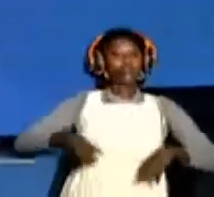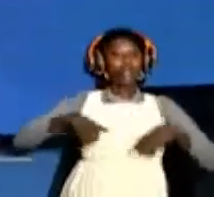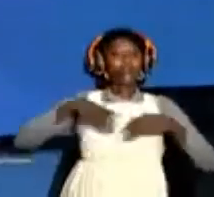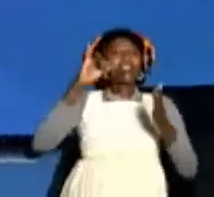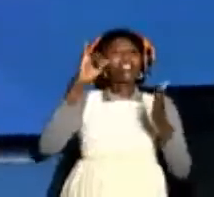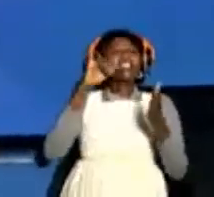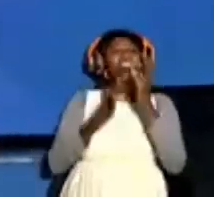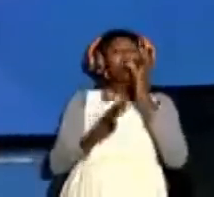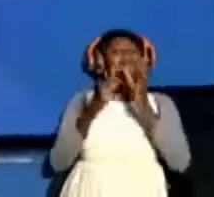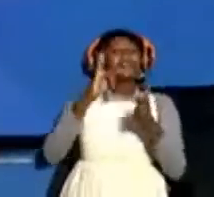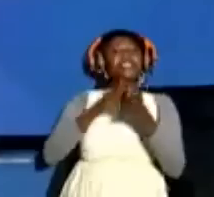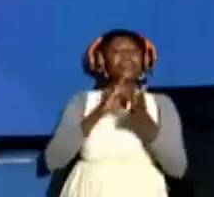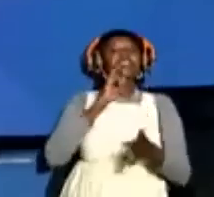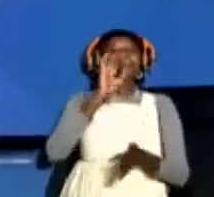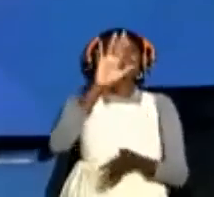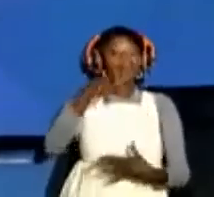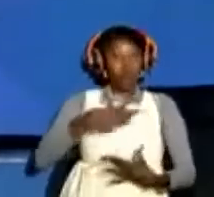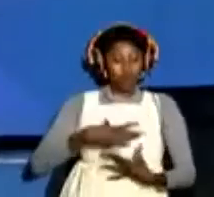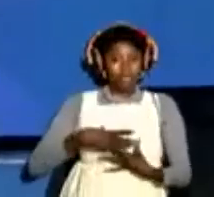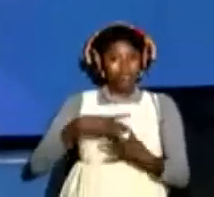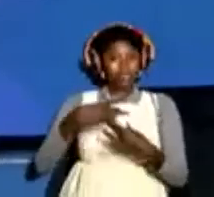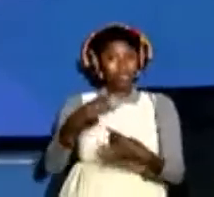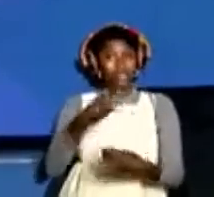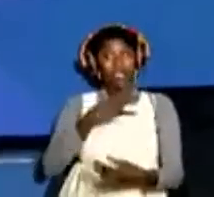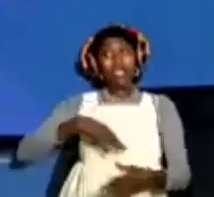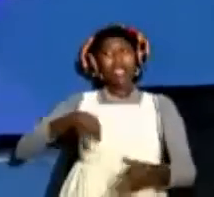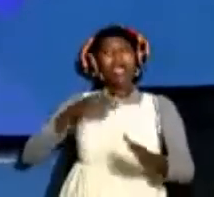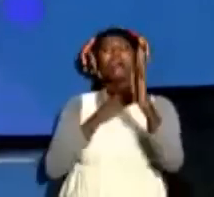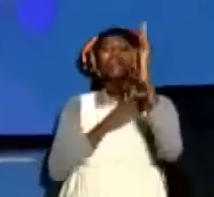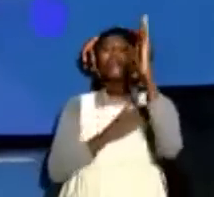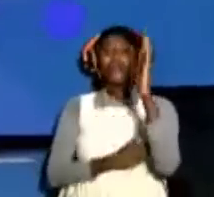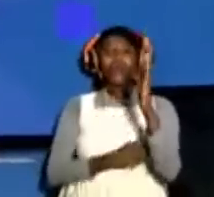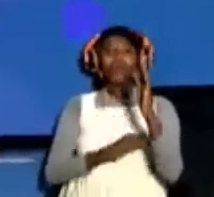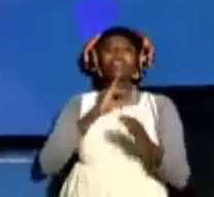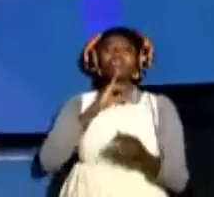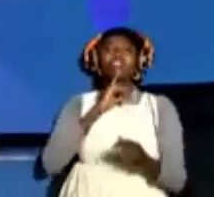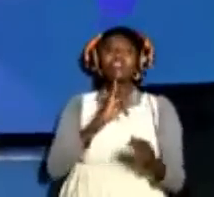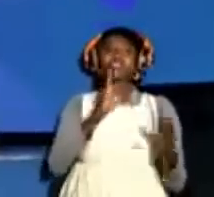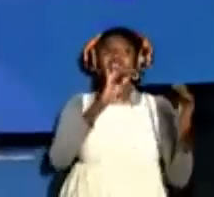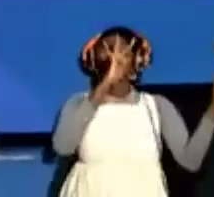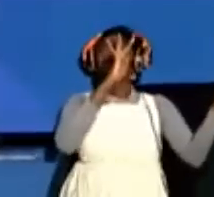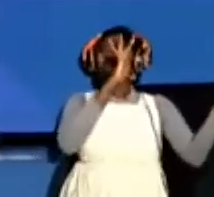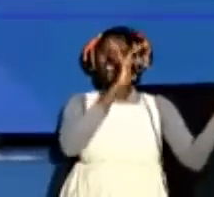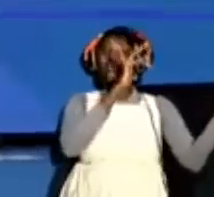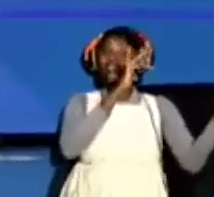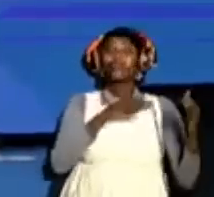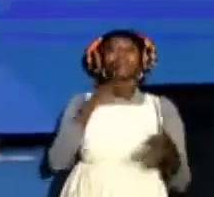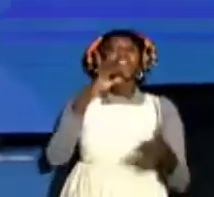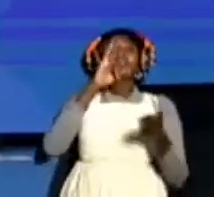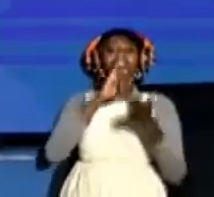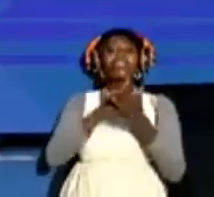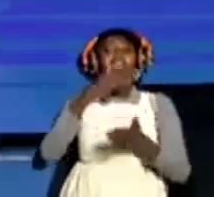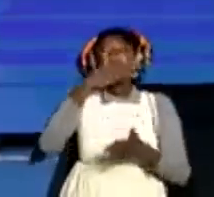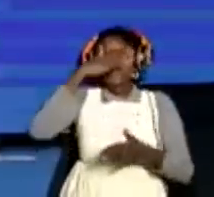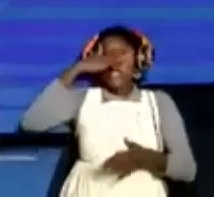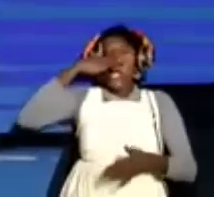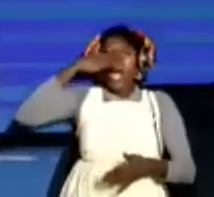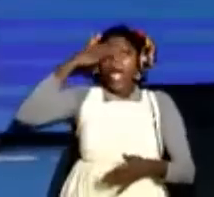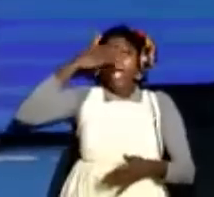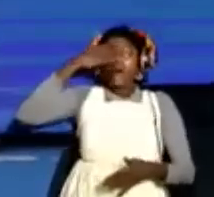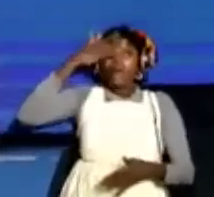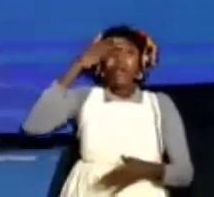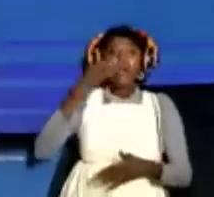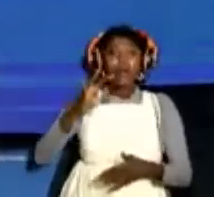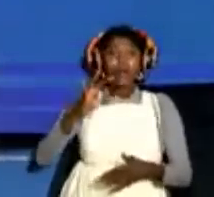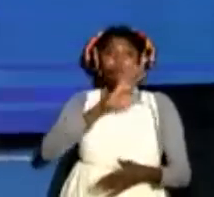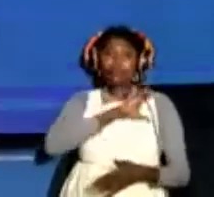our task, and that God is expecting that the aroma of Christ is what will be oozing everywhere